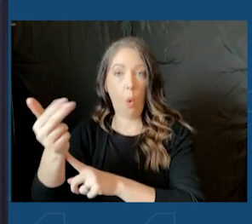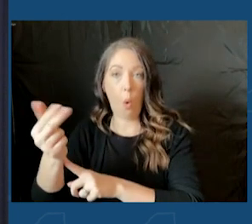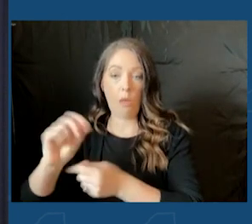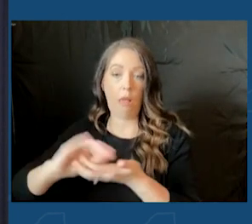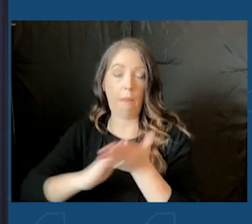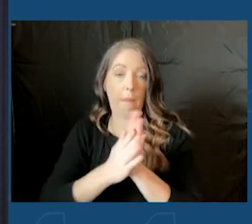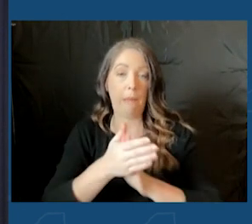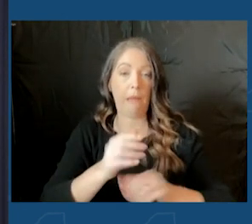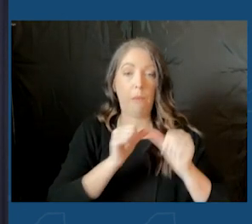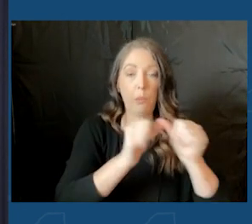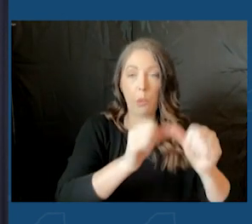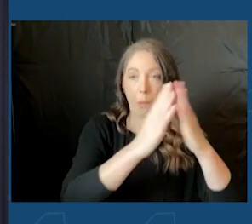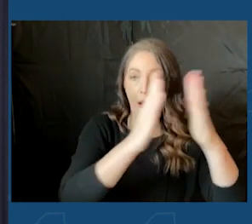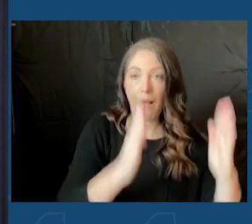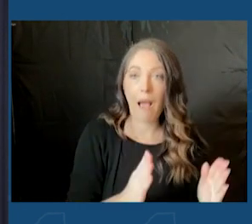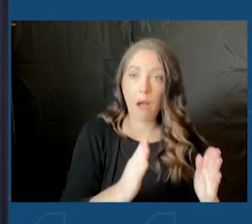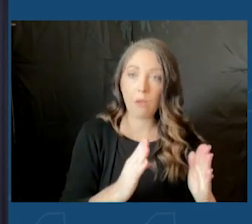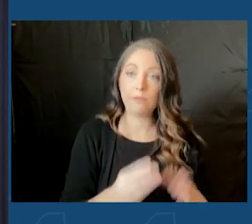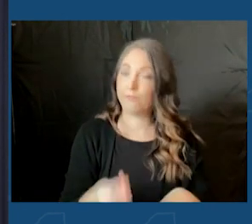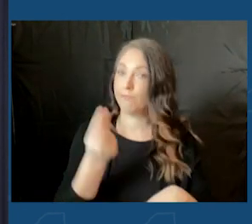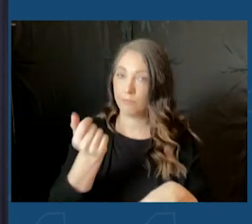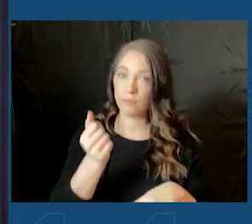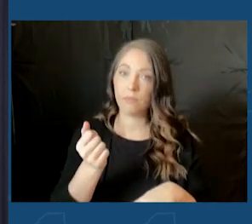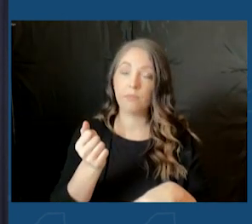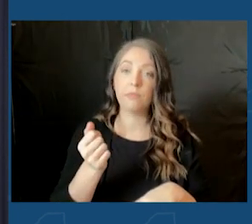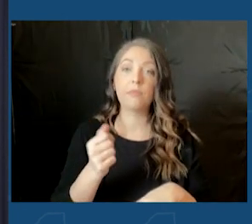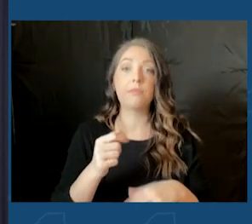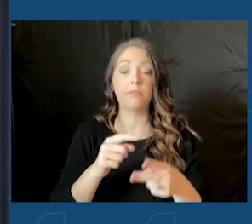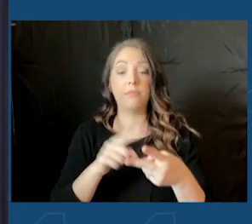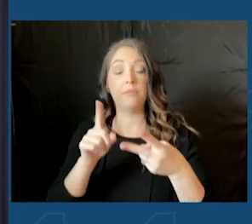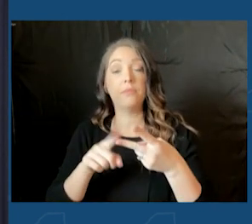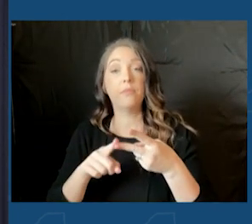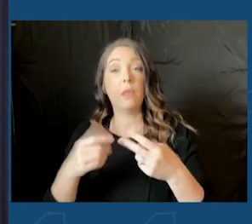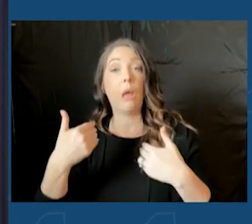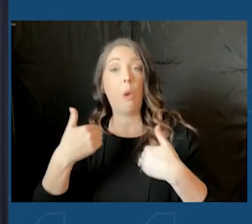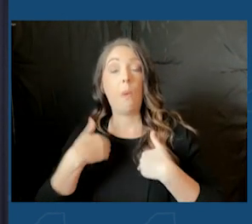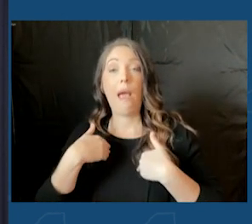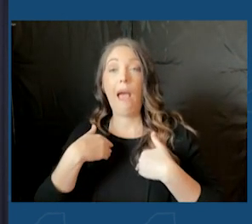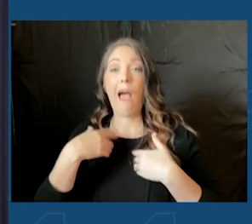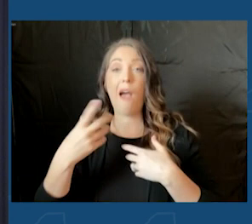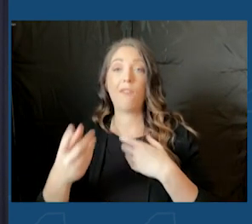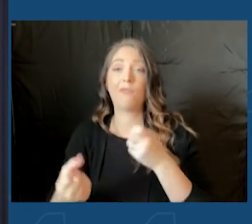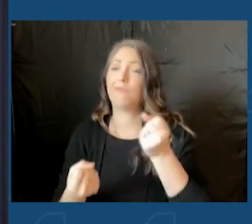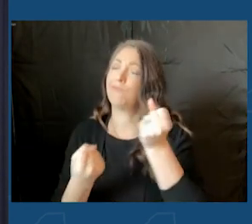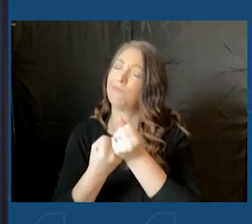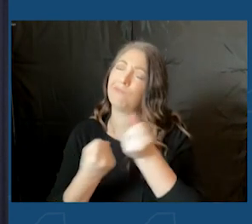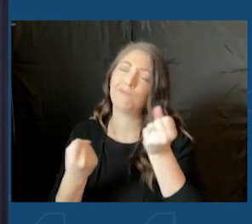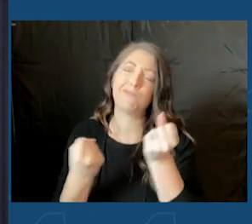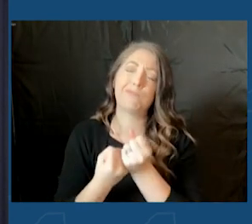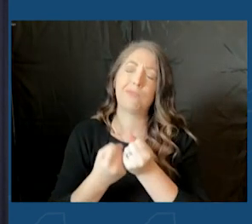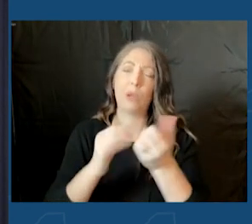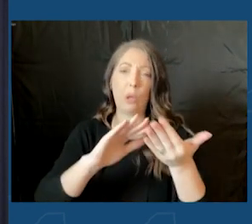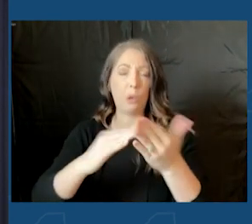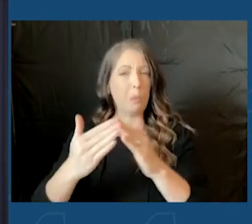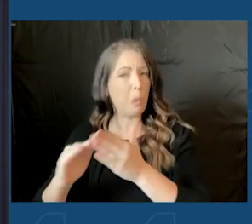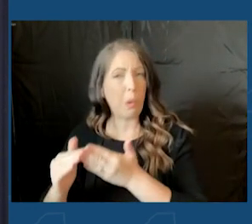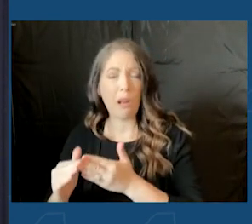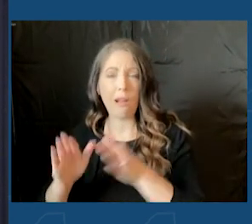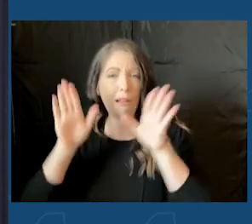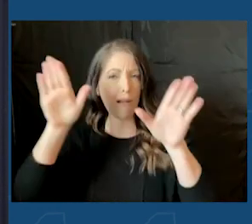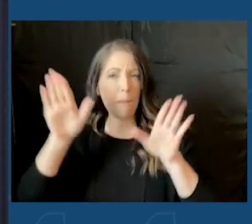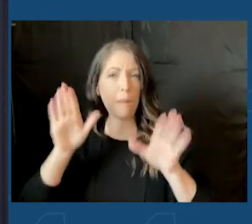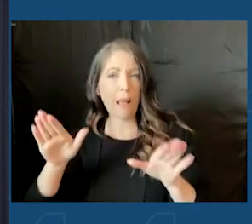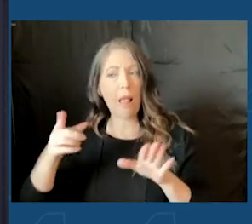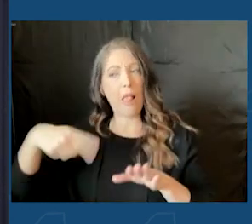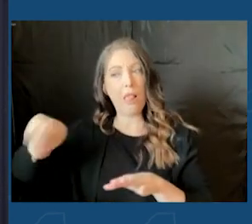housing as quickly as possible. And we also have a terrific and very effective advocacy community here in New York that knows how to